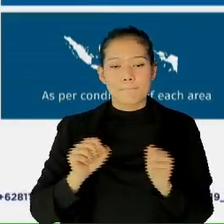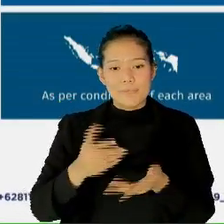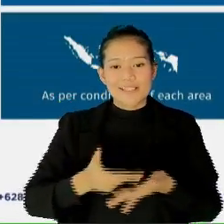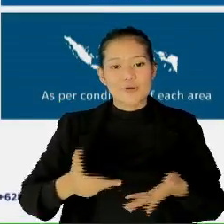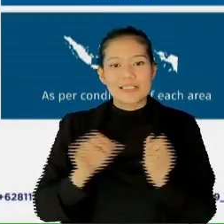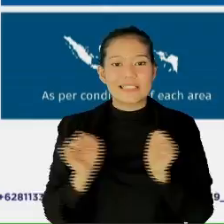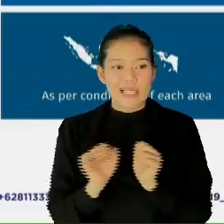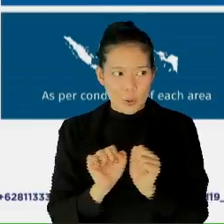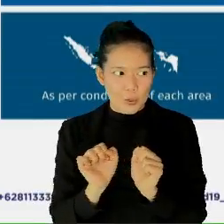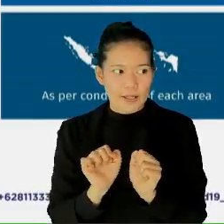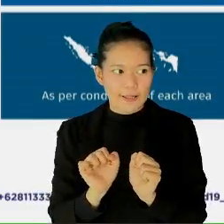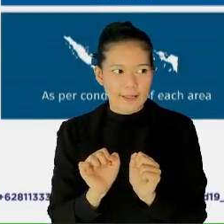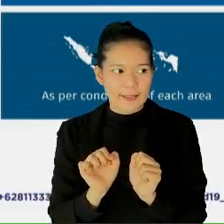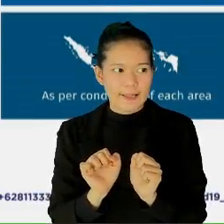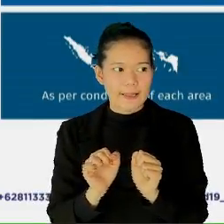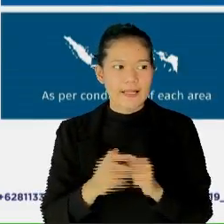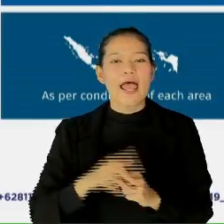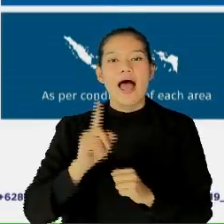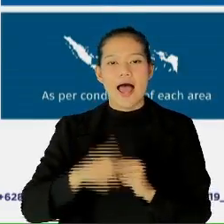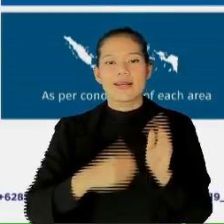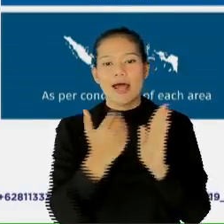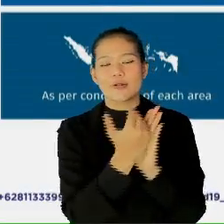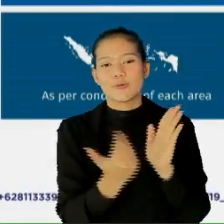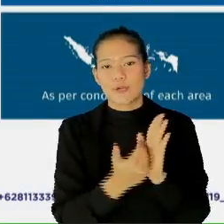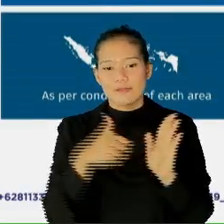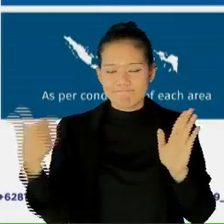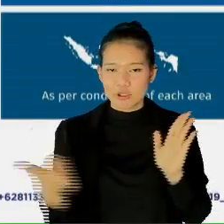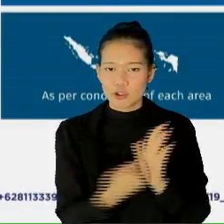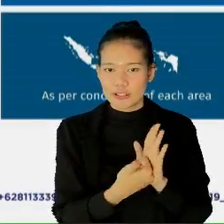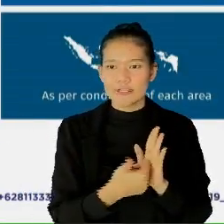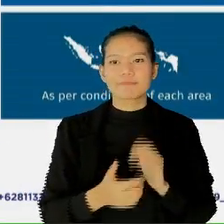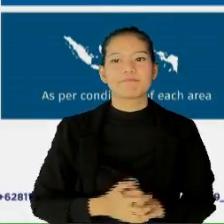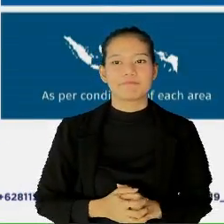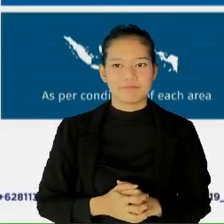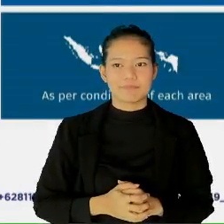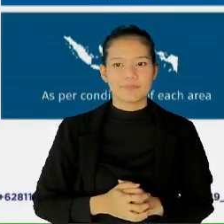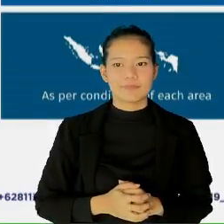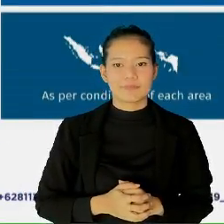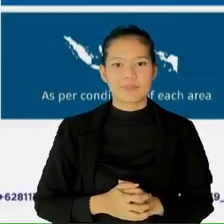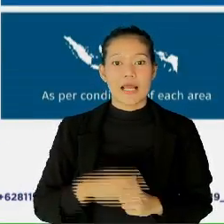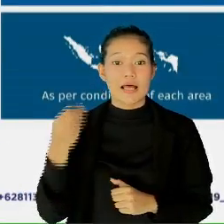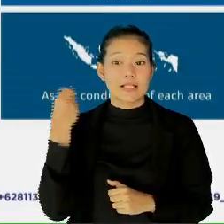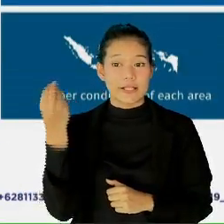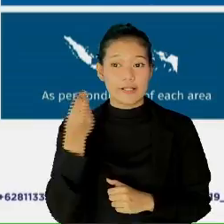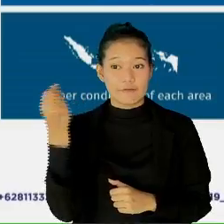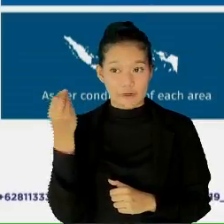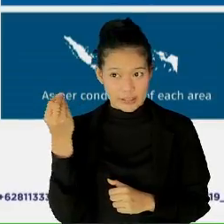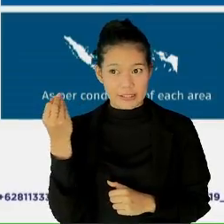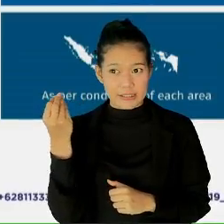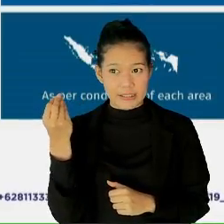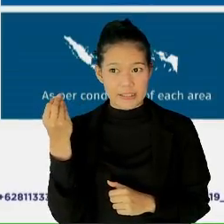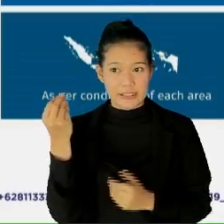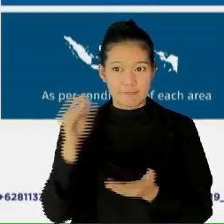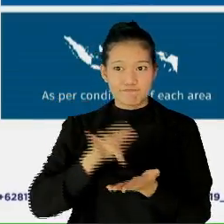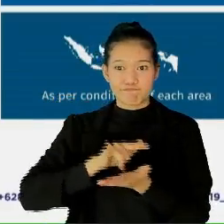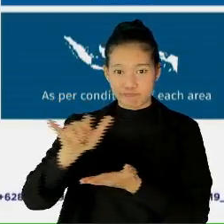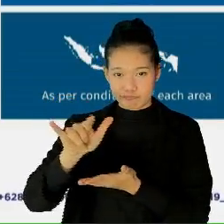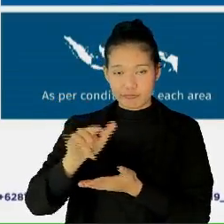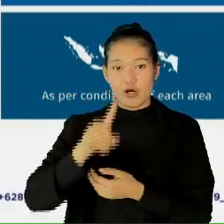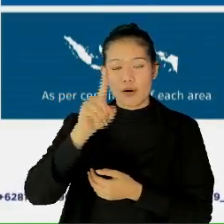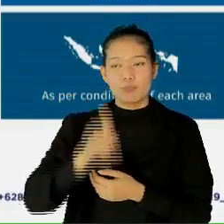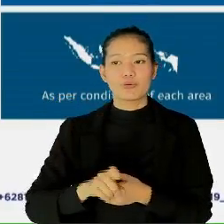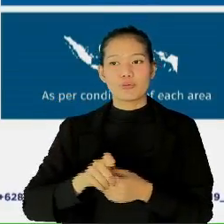are exempted from these regulations. The travelers traveling by air mode must